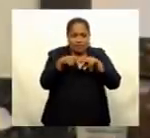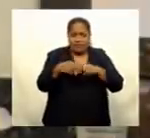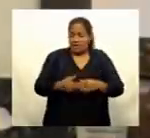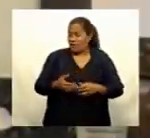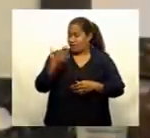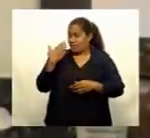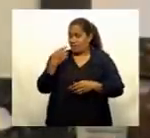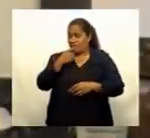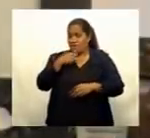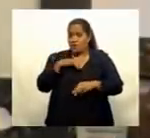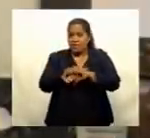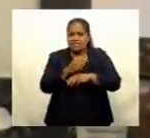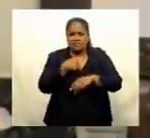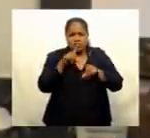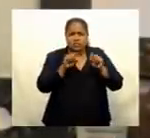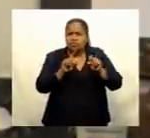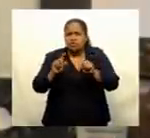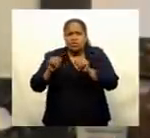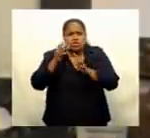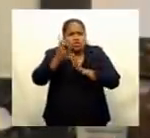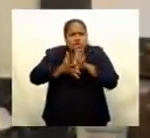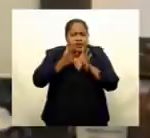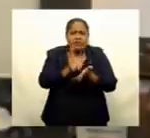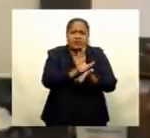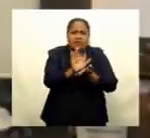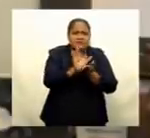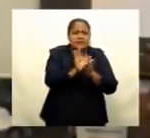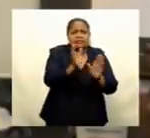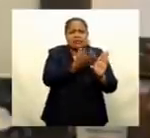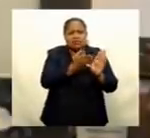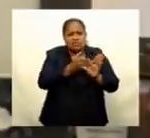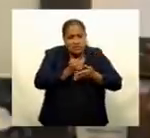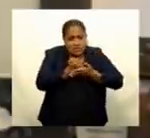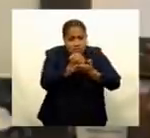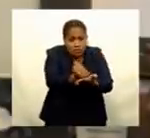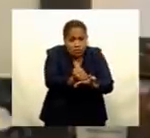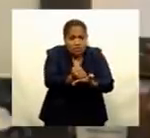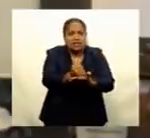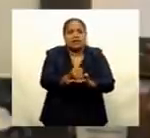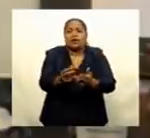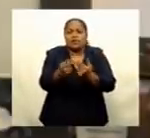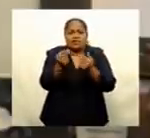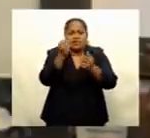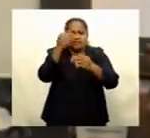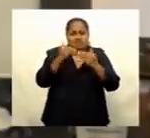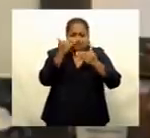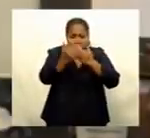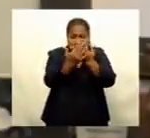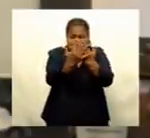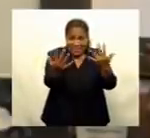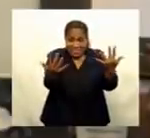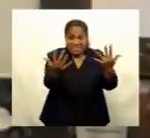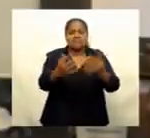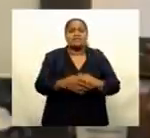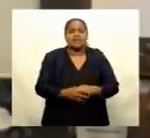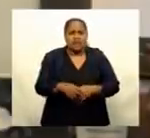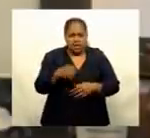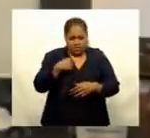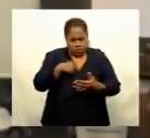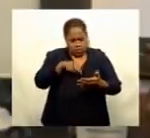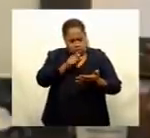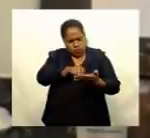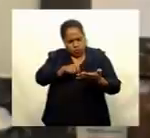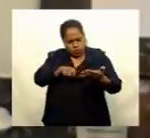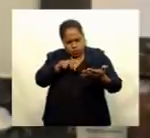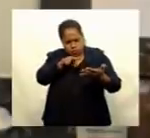stories based on, counseling and psychological support among frontliners. And while writing the content of the story, I